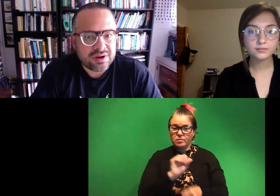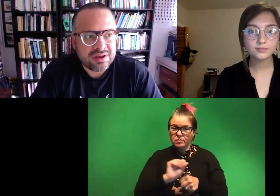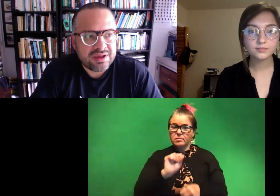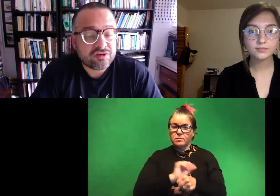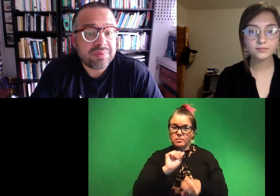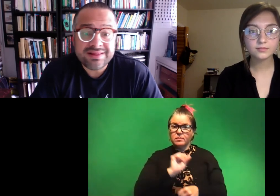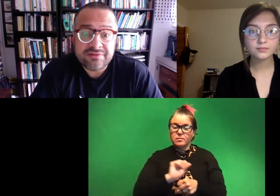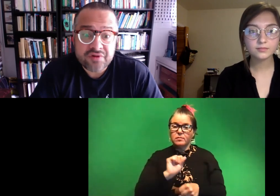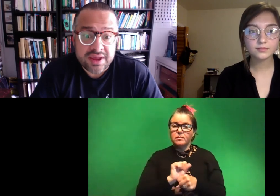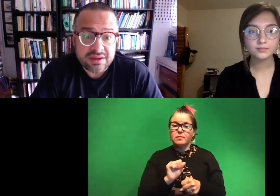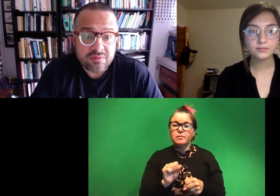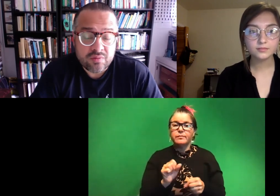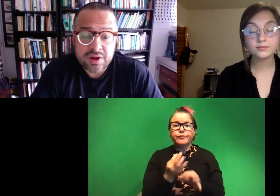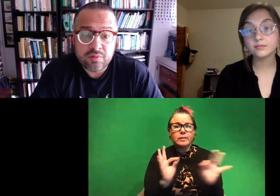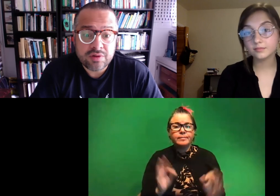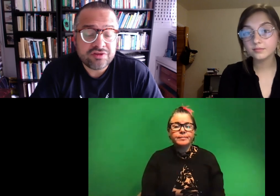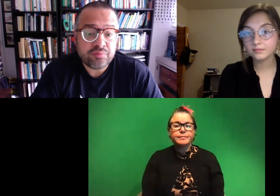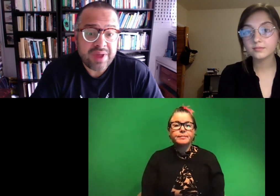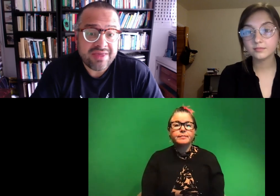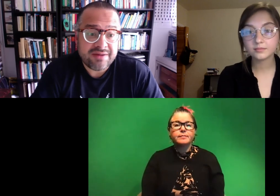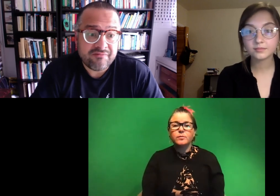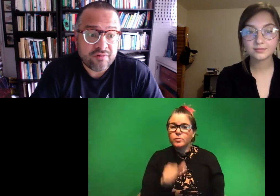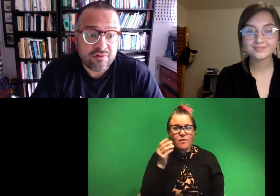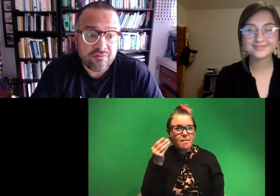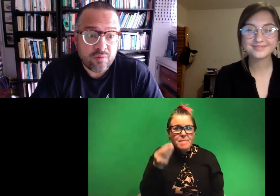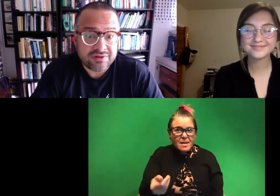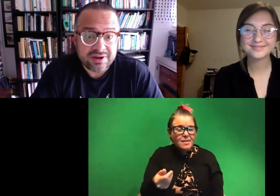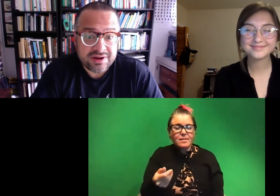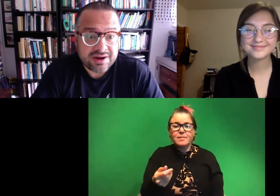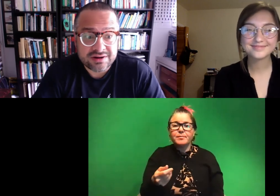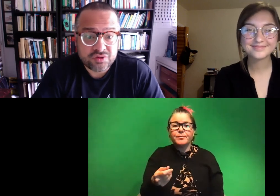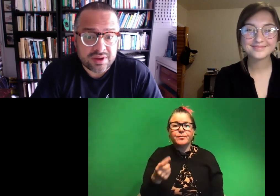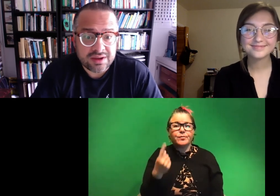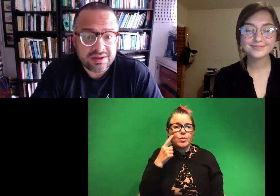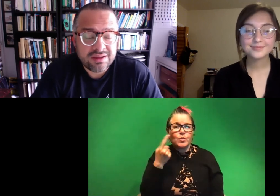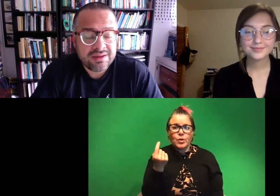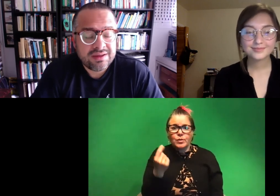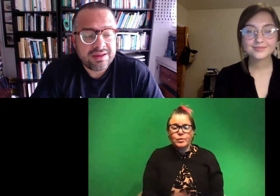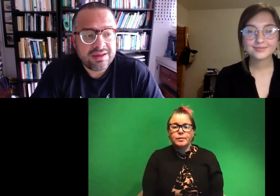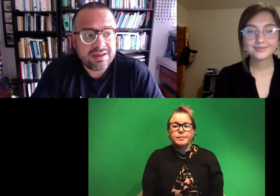doing is completely free. We don't need to pay them for what they are doing.